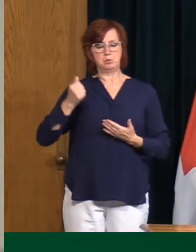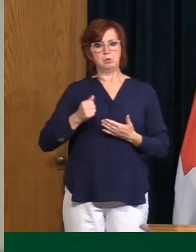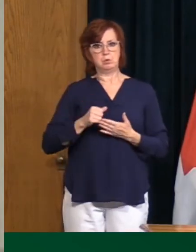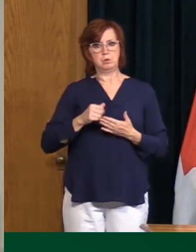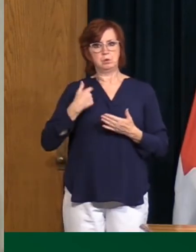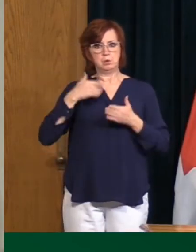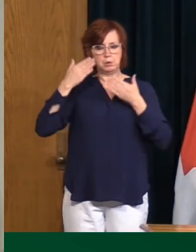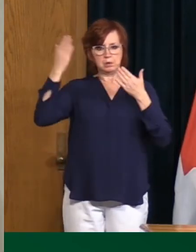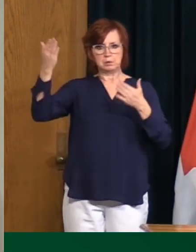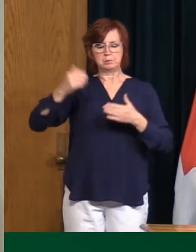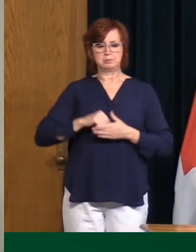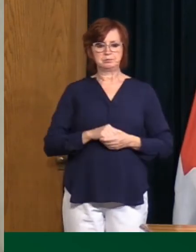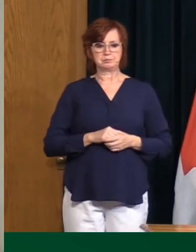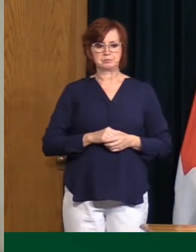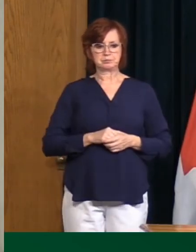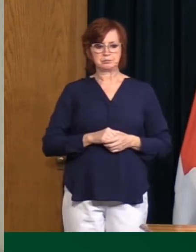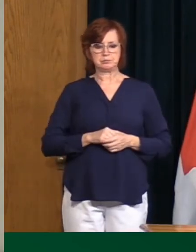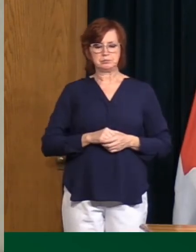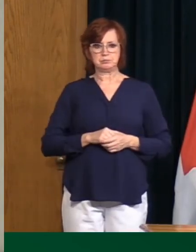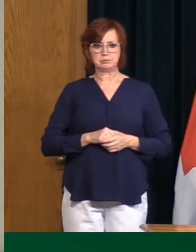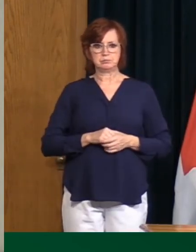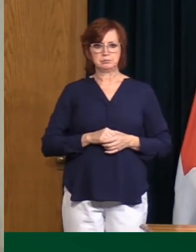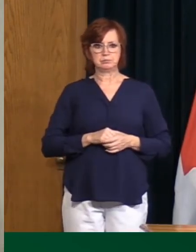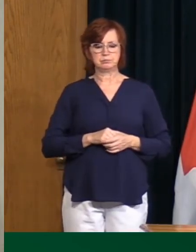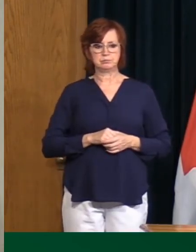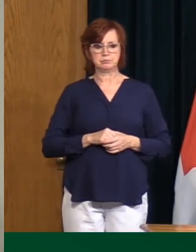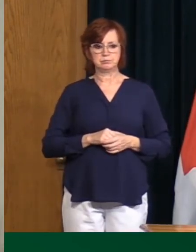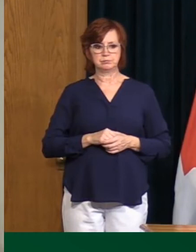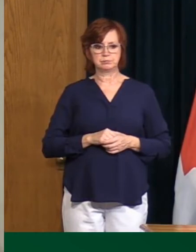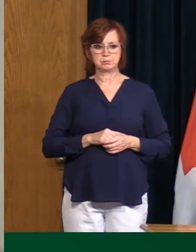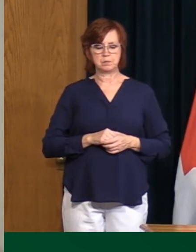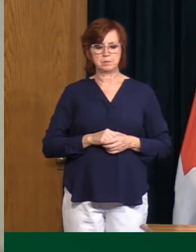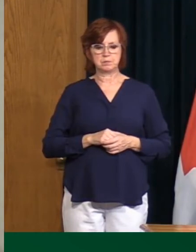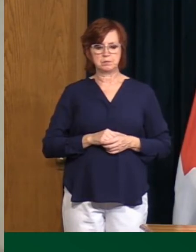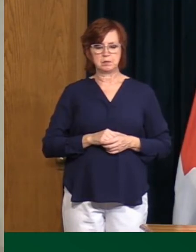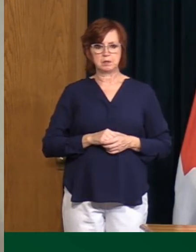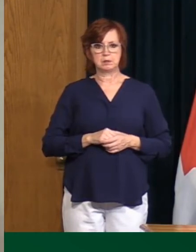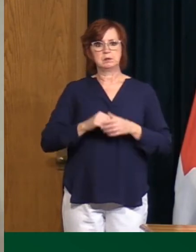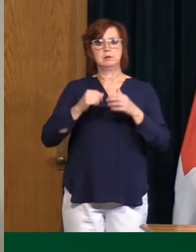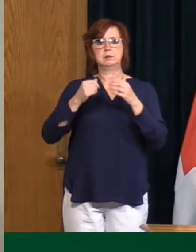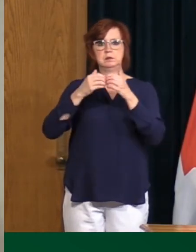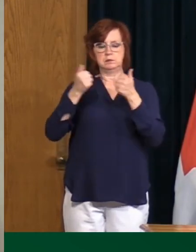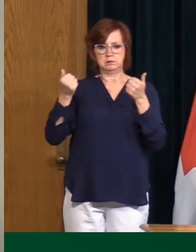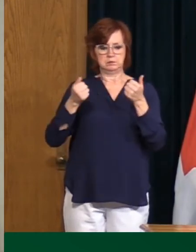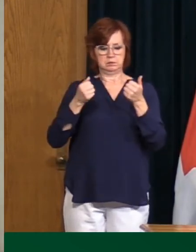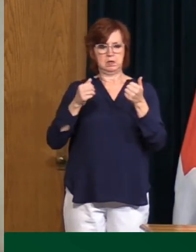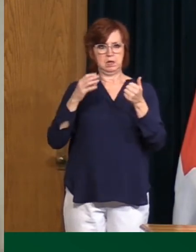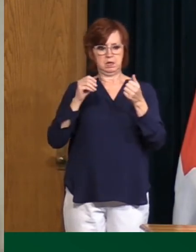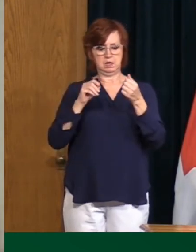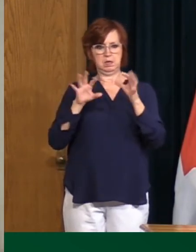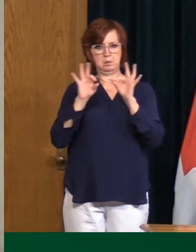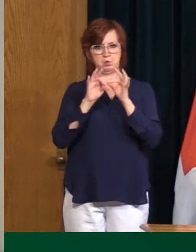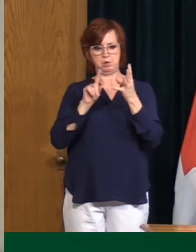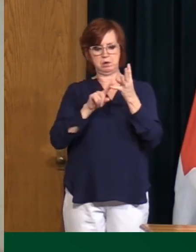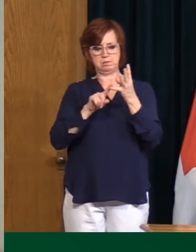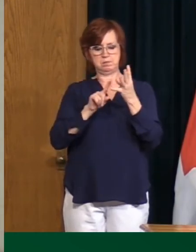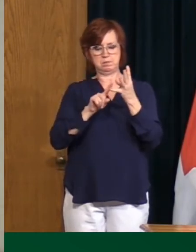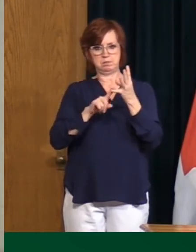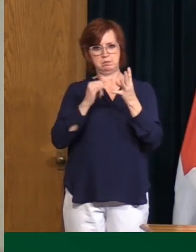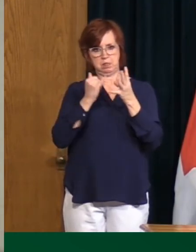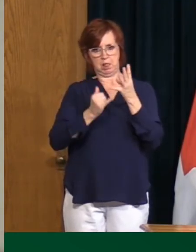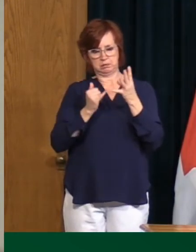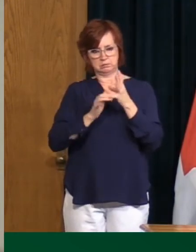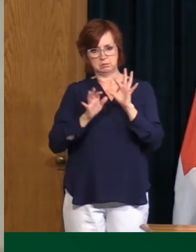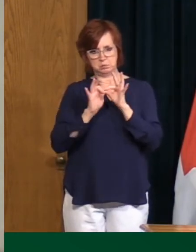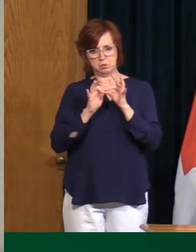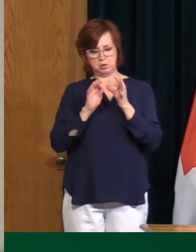barrier that protects you from the cashier and vice versa. And then, of course, the fourth and last, you